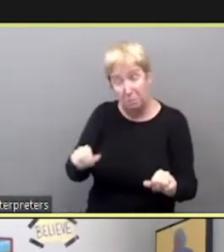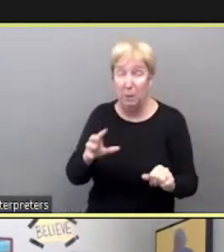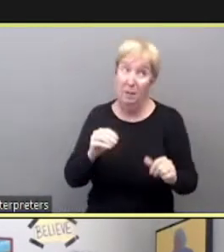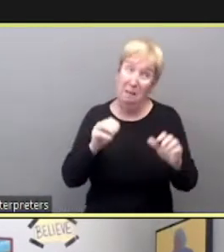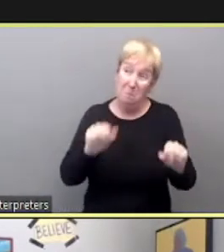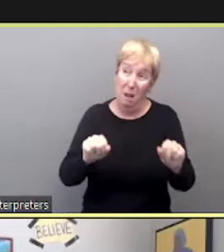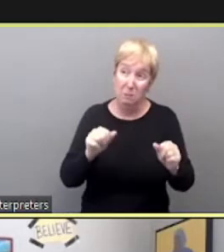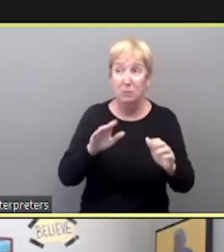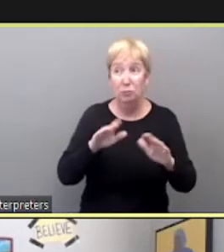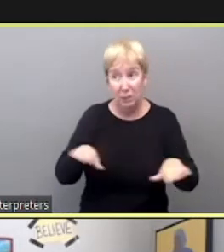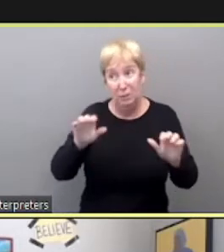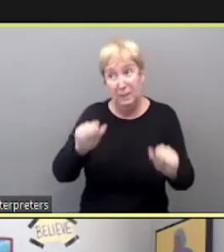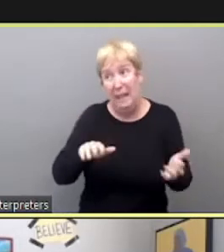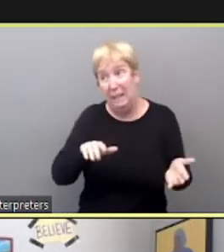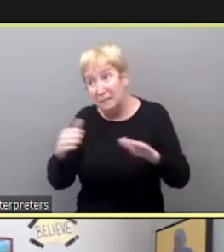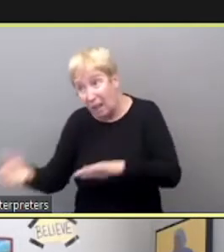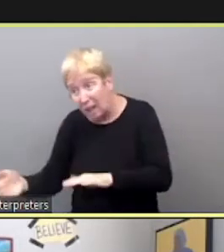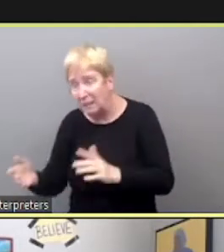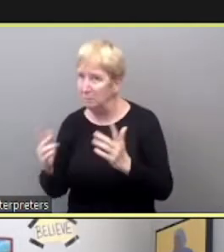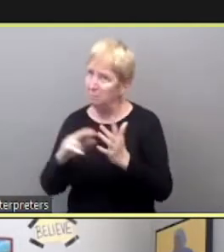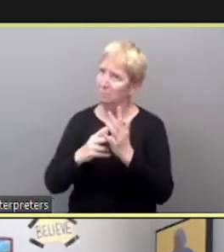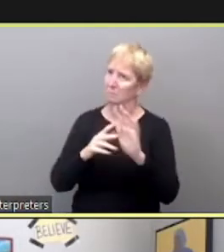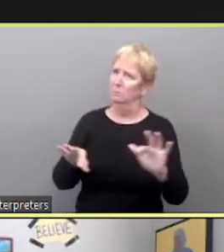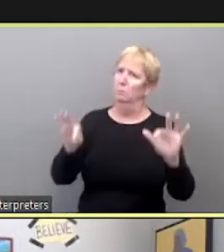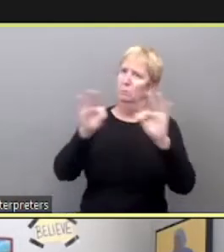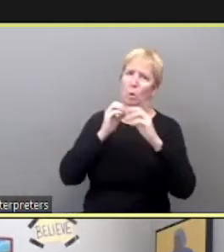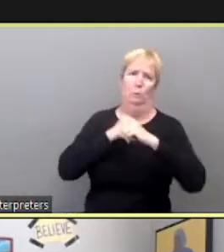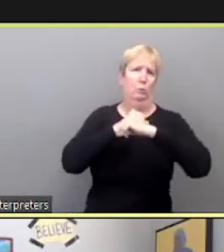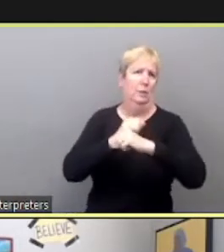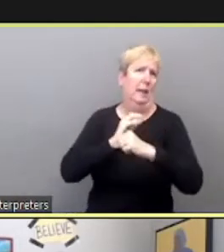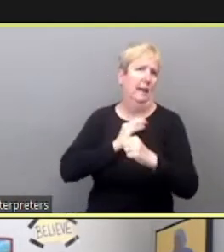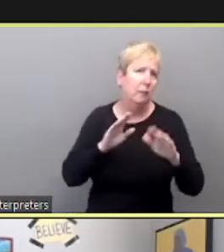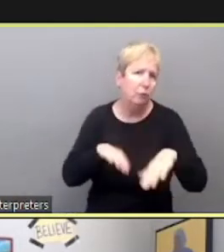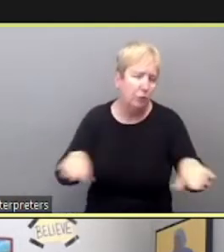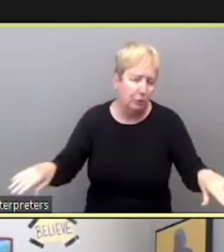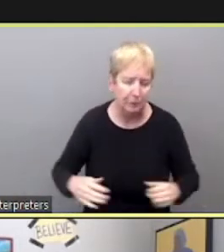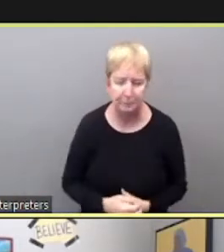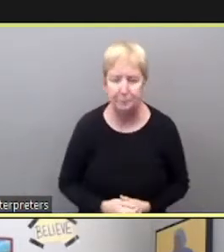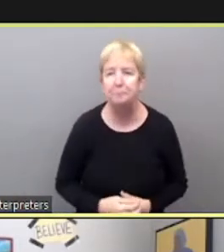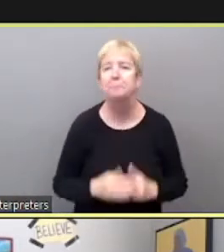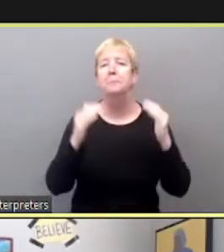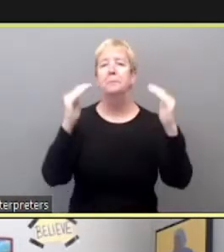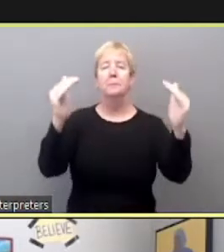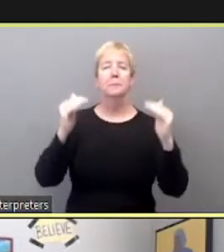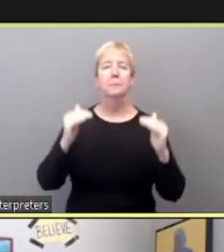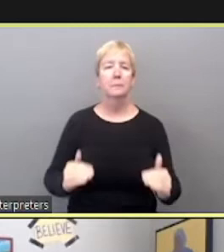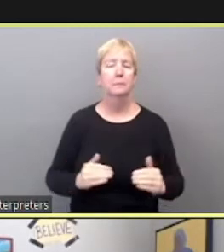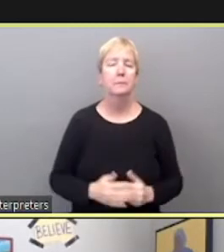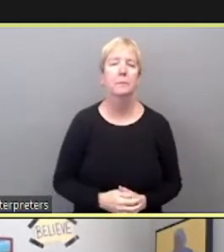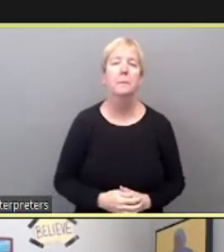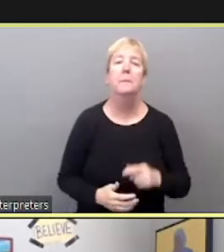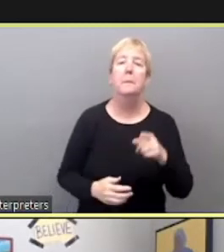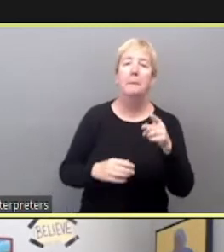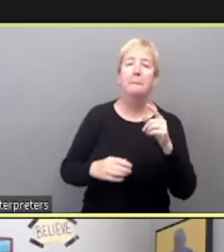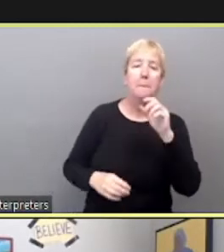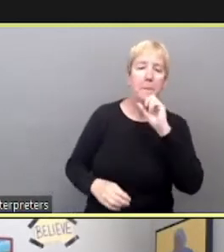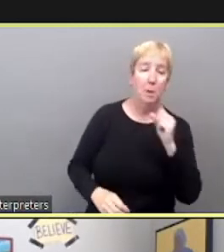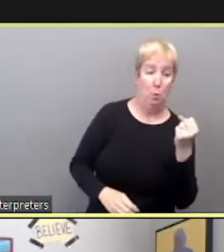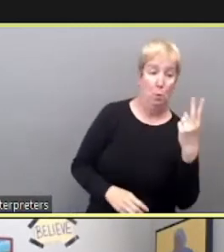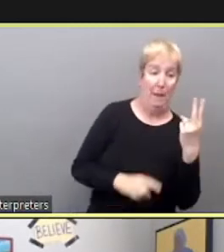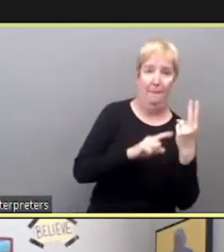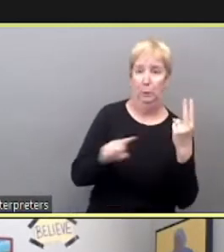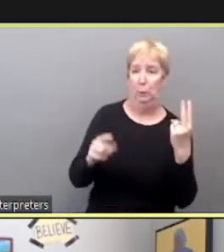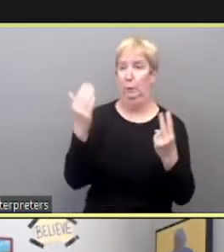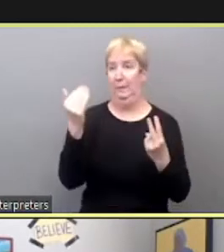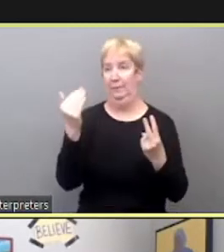kids. Next slide. Here we also see that 12 to 15-year-olds who had received